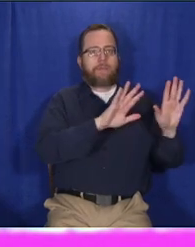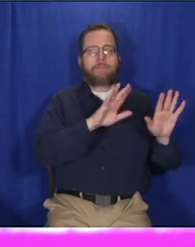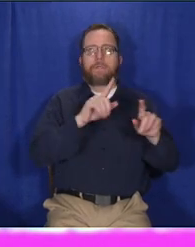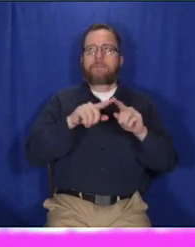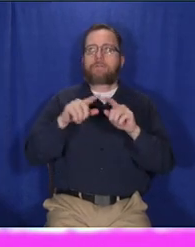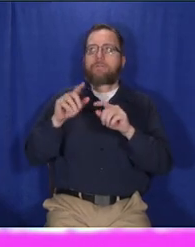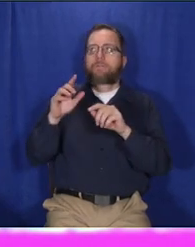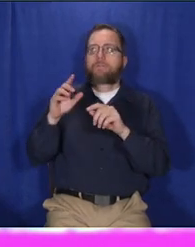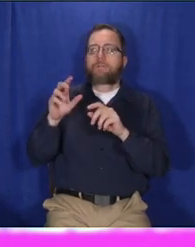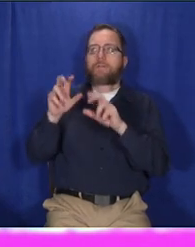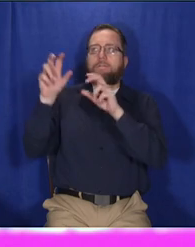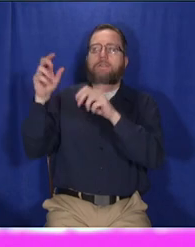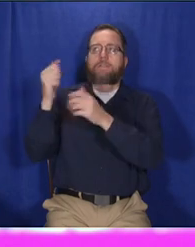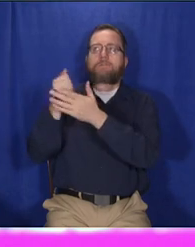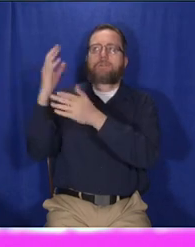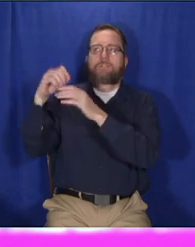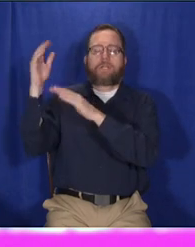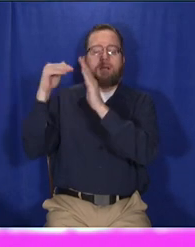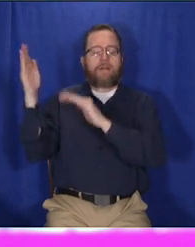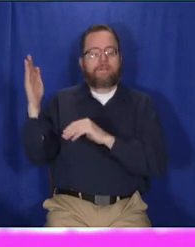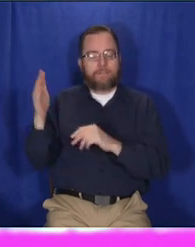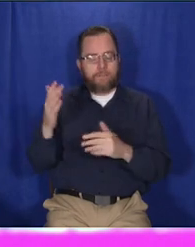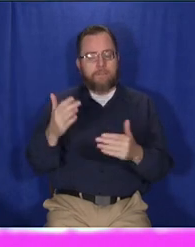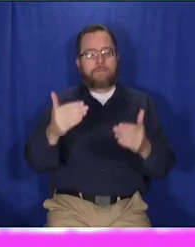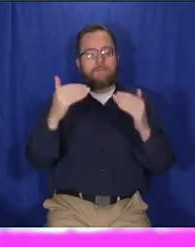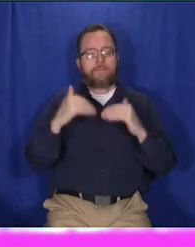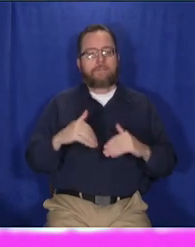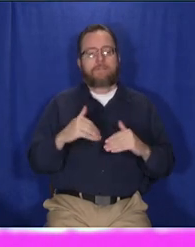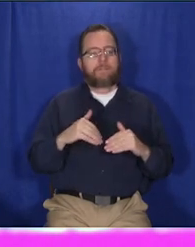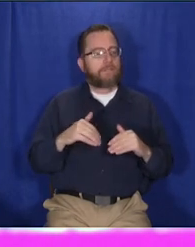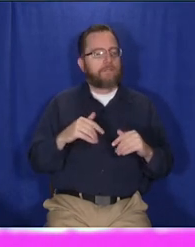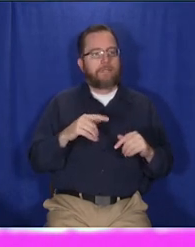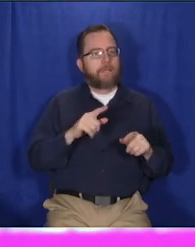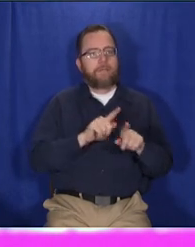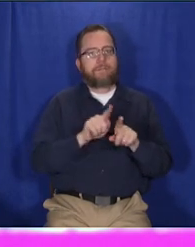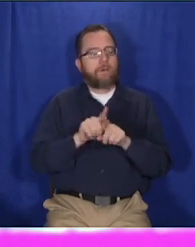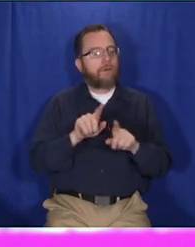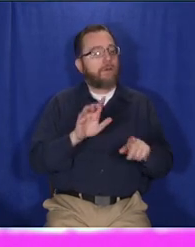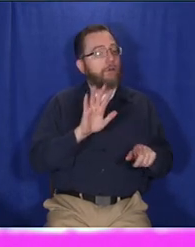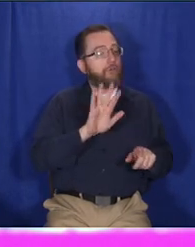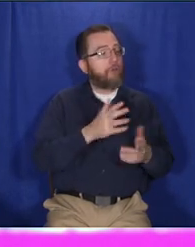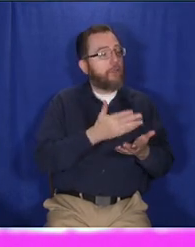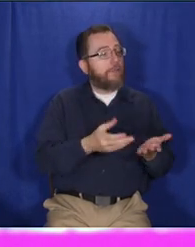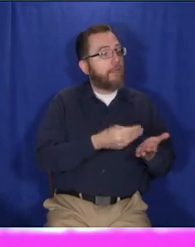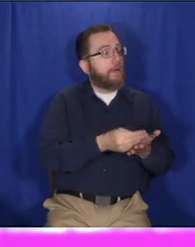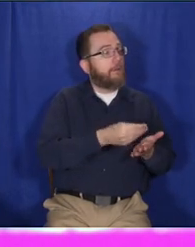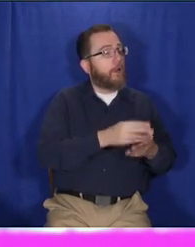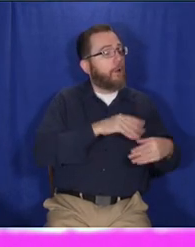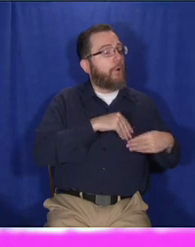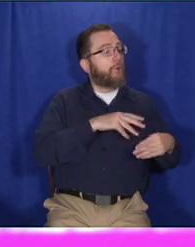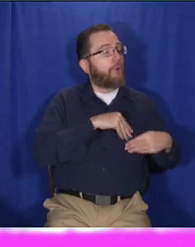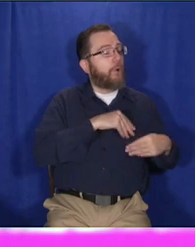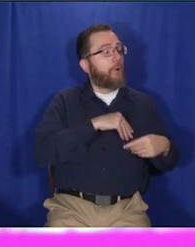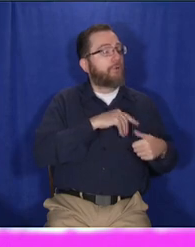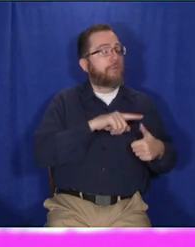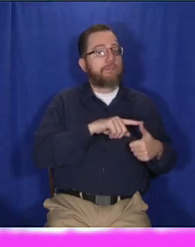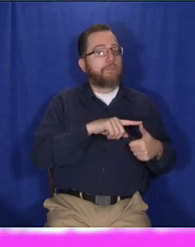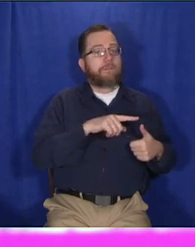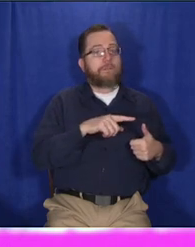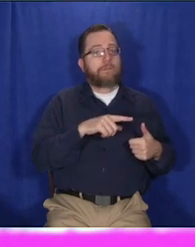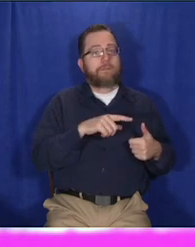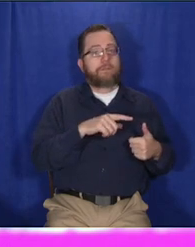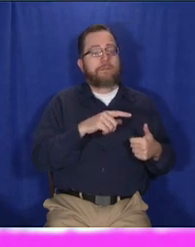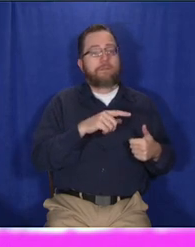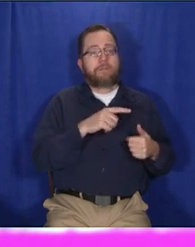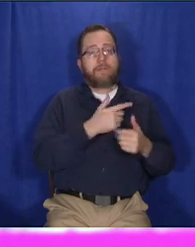Matthew 6:19, Jesus teaches, do not lay up for yourselves treasures on earth where moth and rust destroy and where thieves break in and steal, but lay